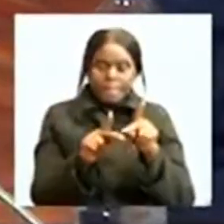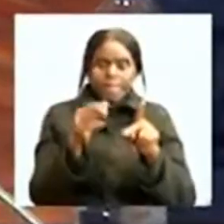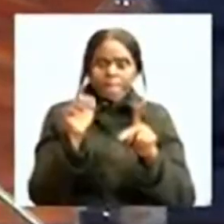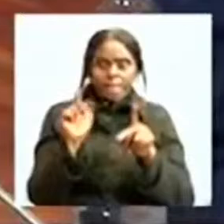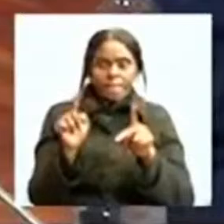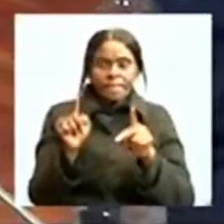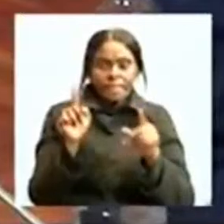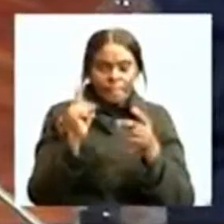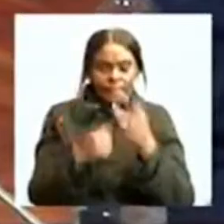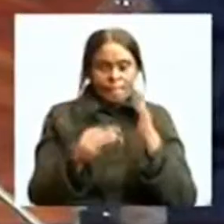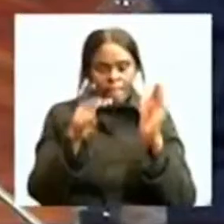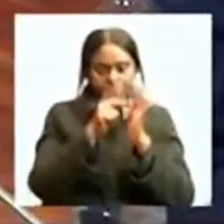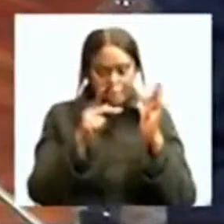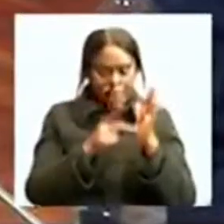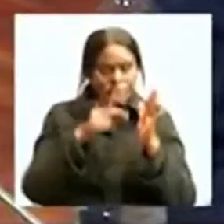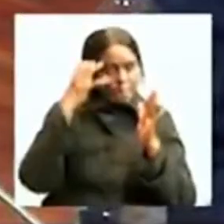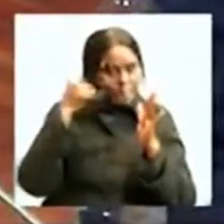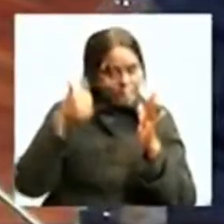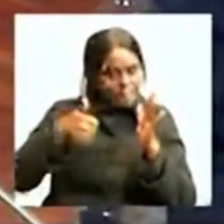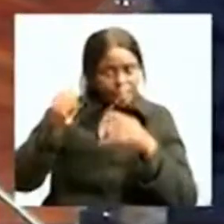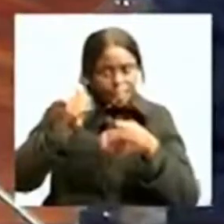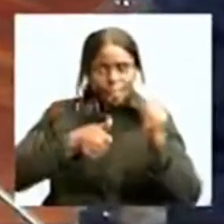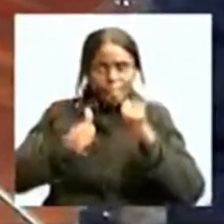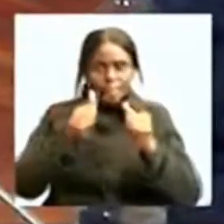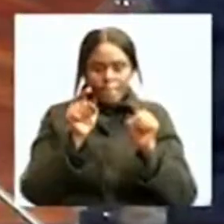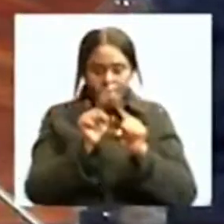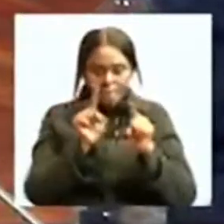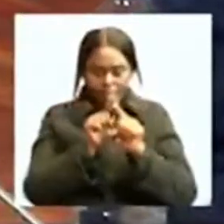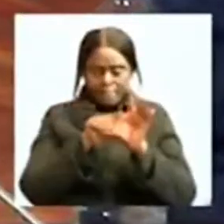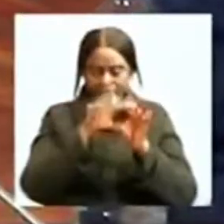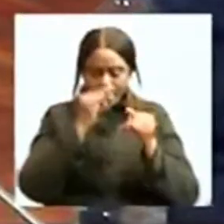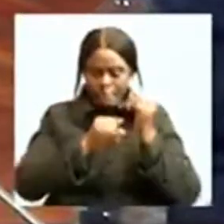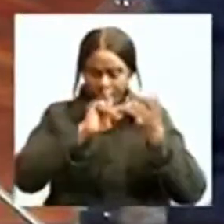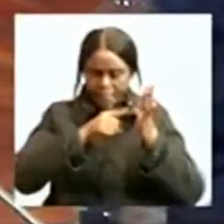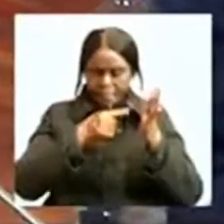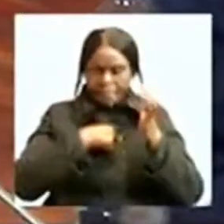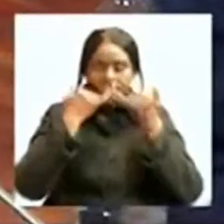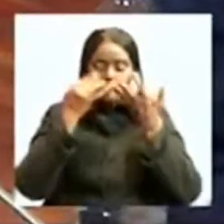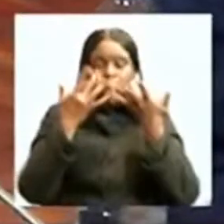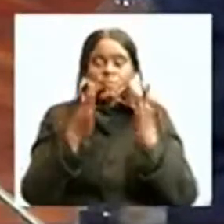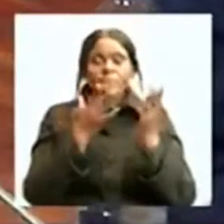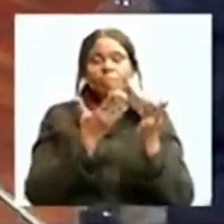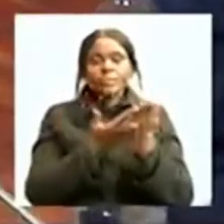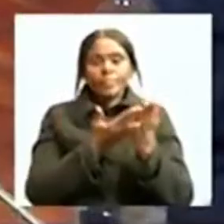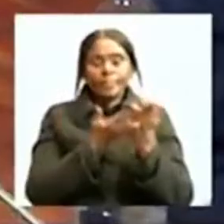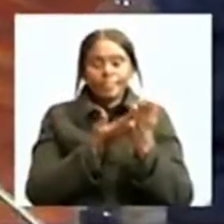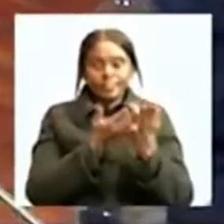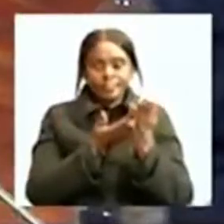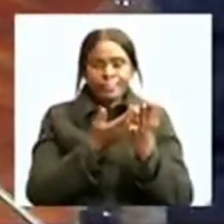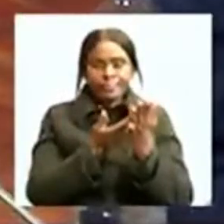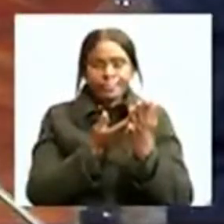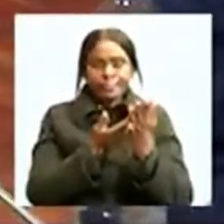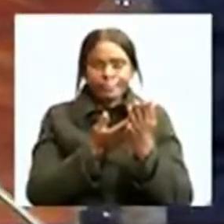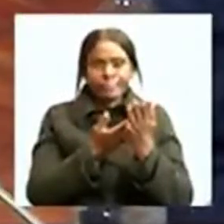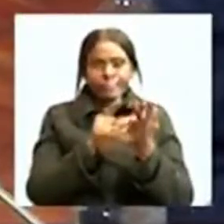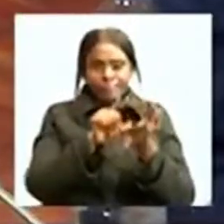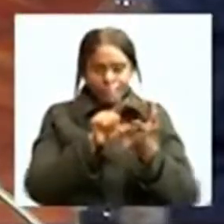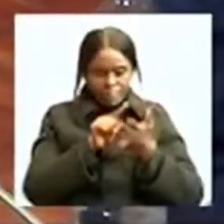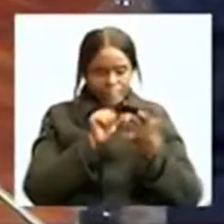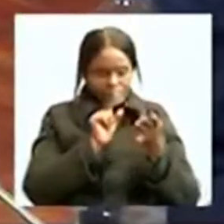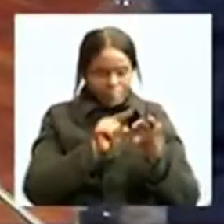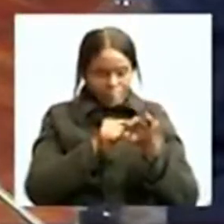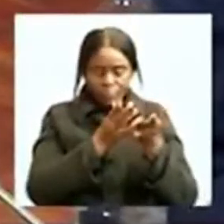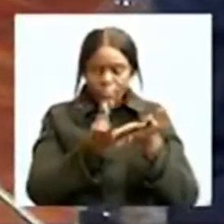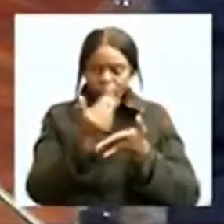of the principal officers themselves. And in the last point, I indicated that loan